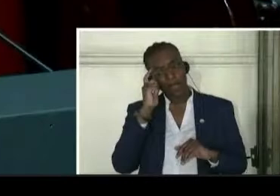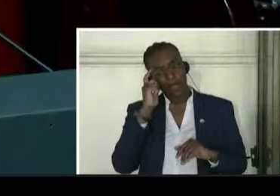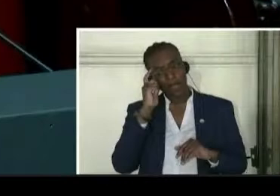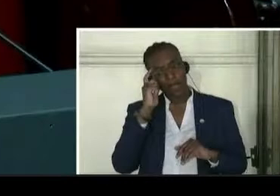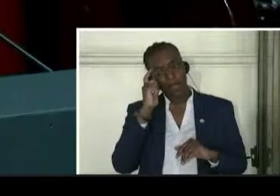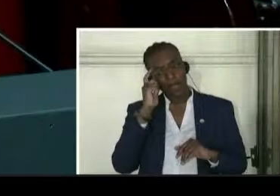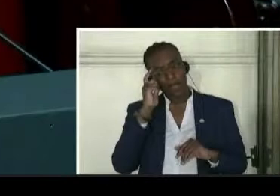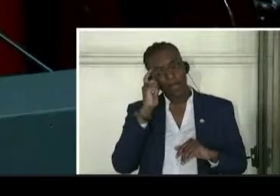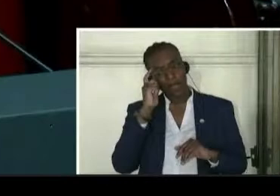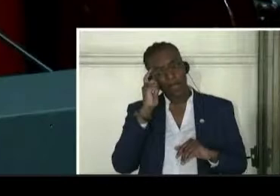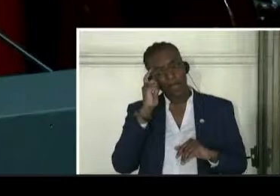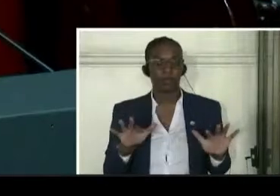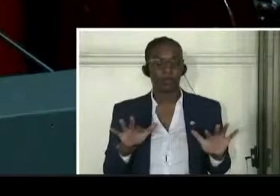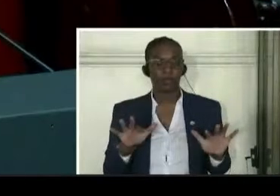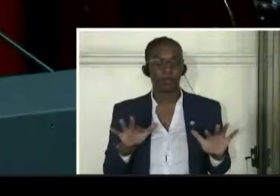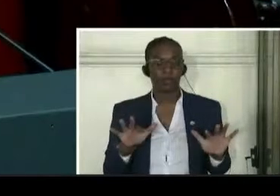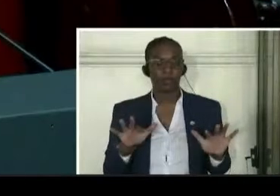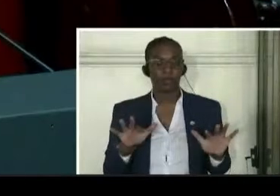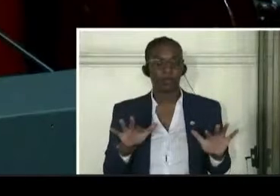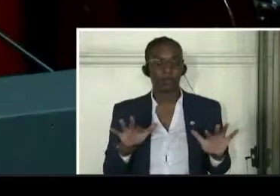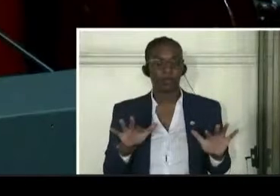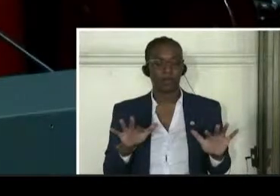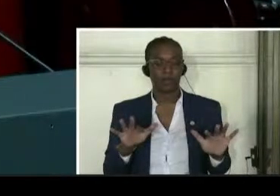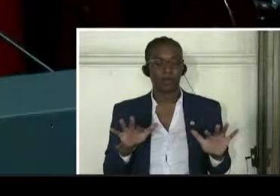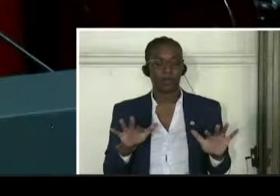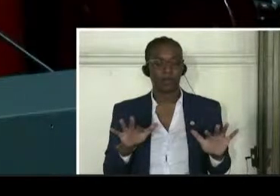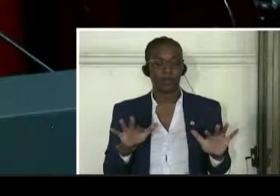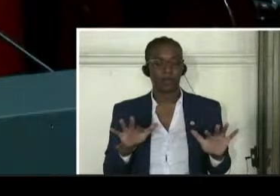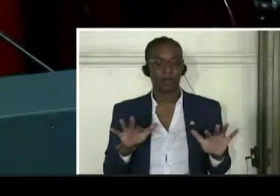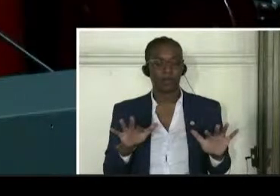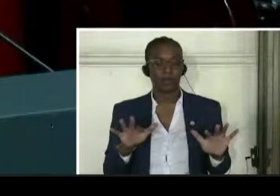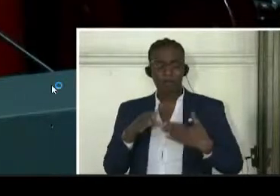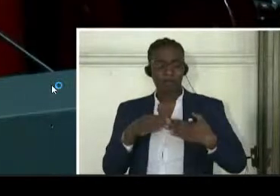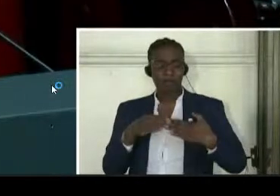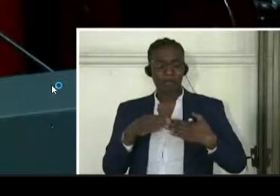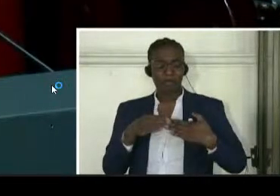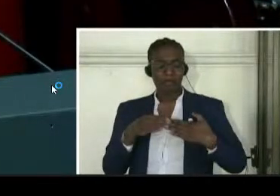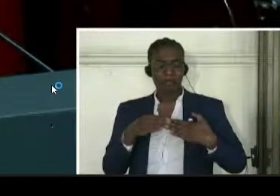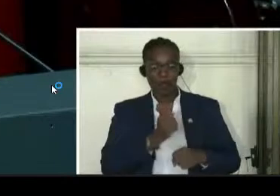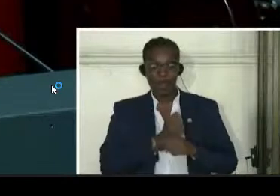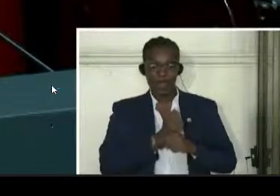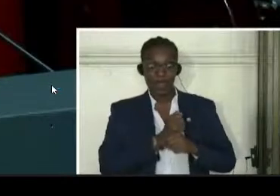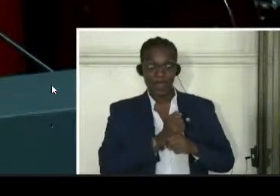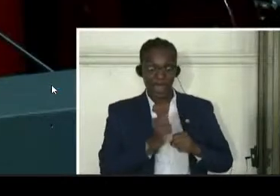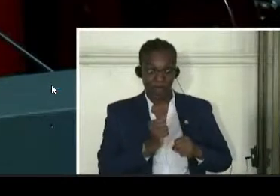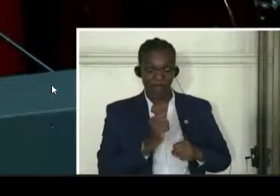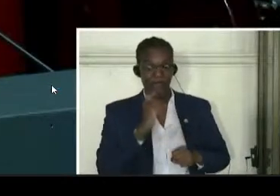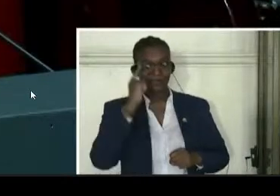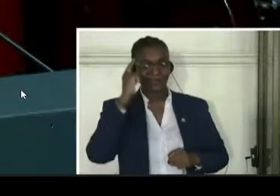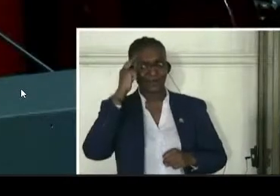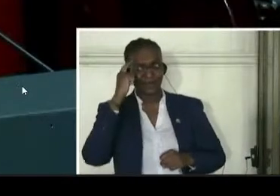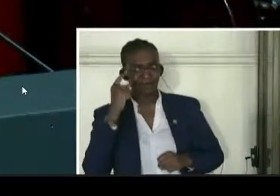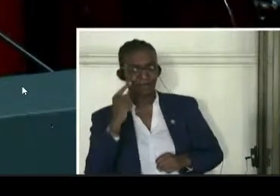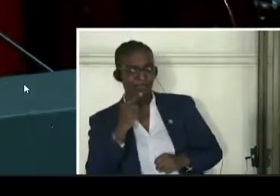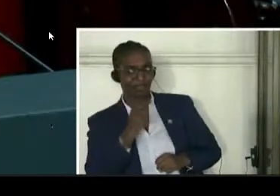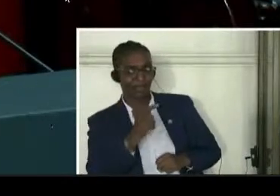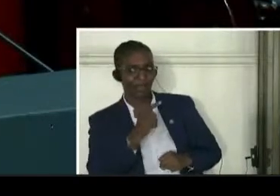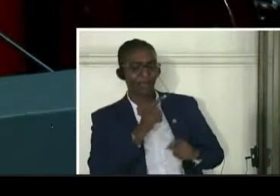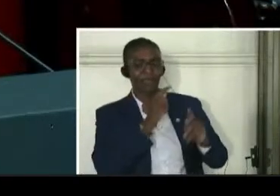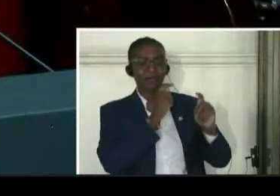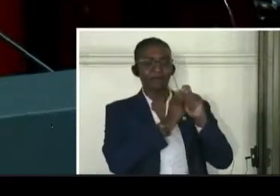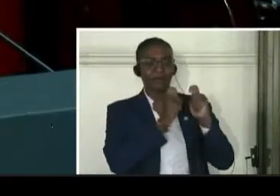people. I don't believe that there are any honorable members here today that would go and spend a night in a transit